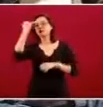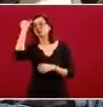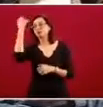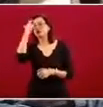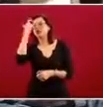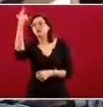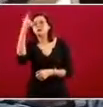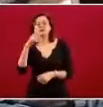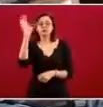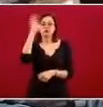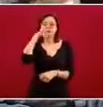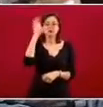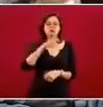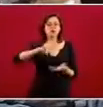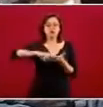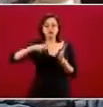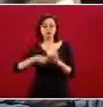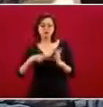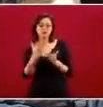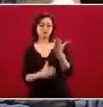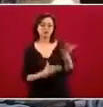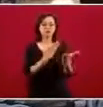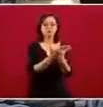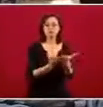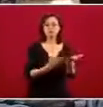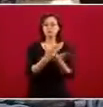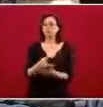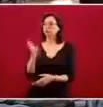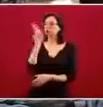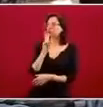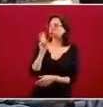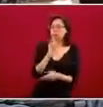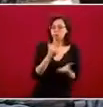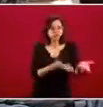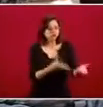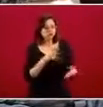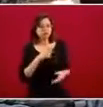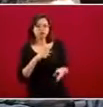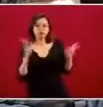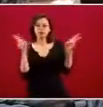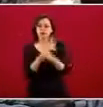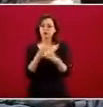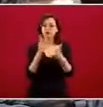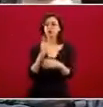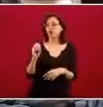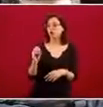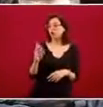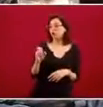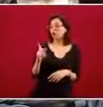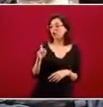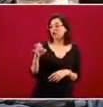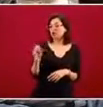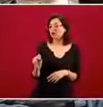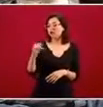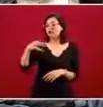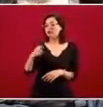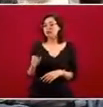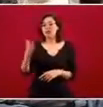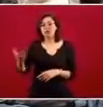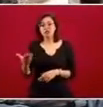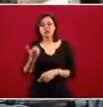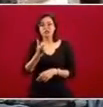and you are currently looking to buy them outside. But we have a lot of national